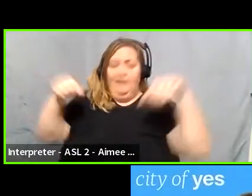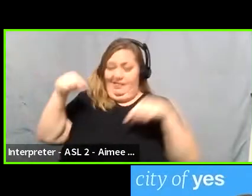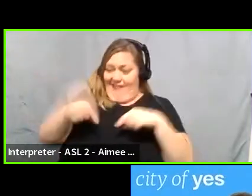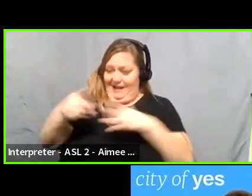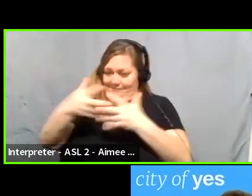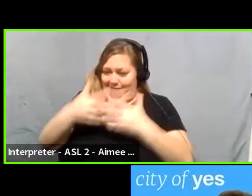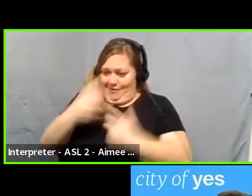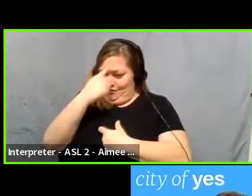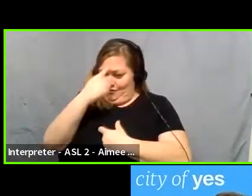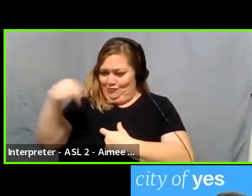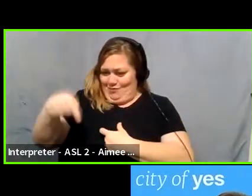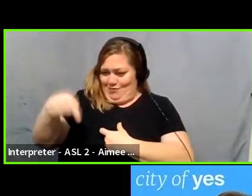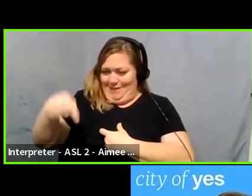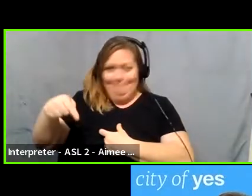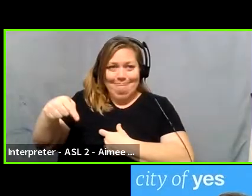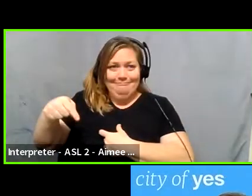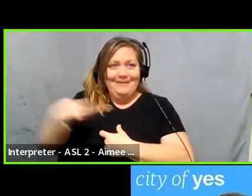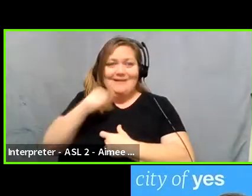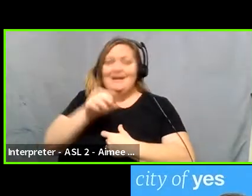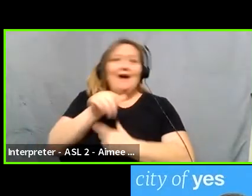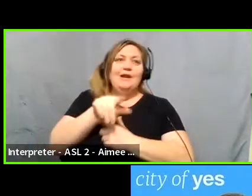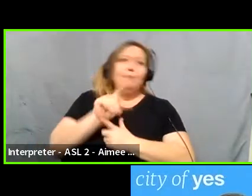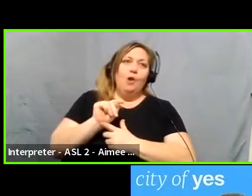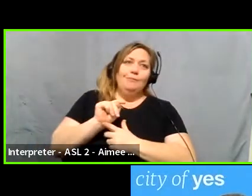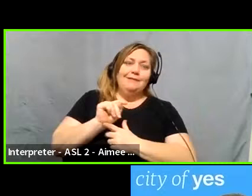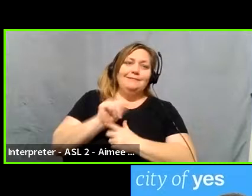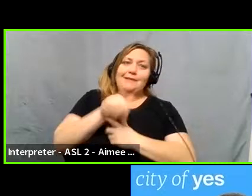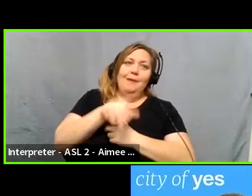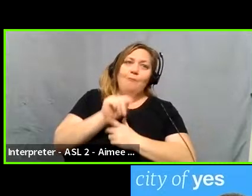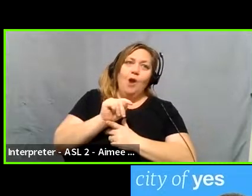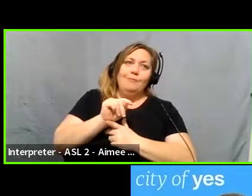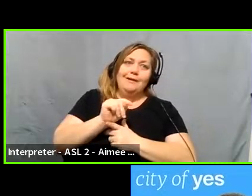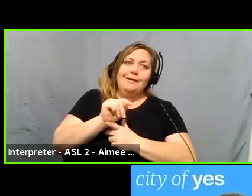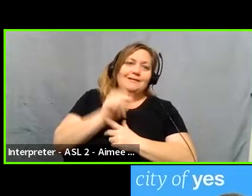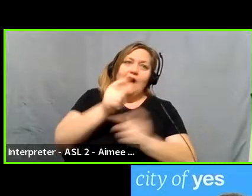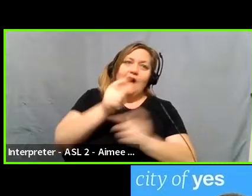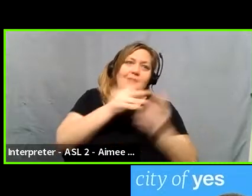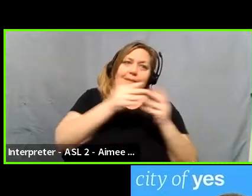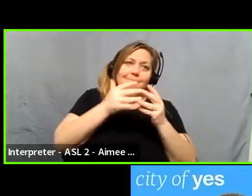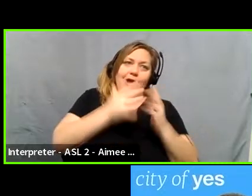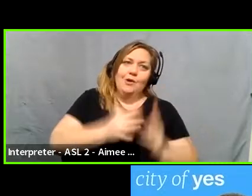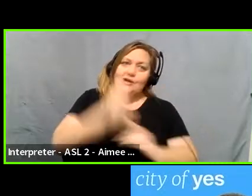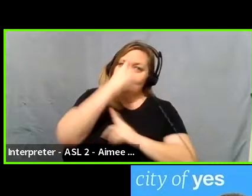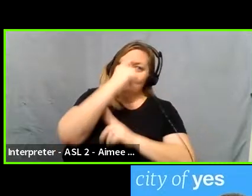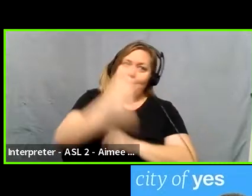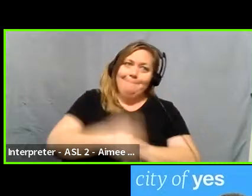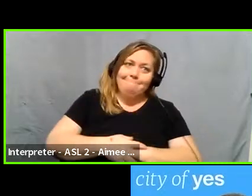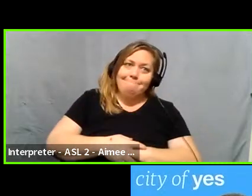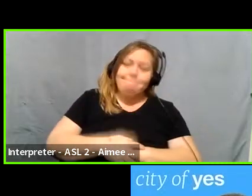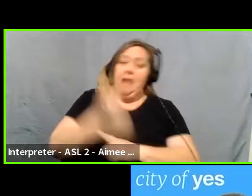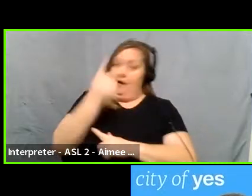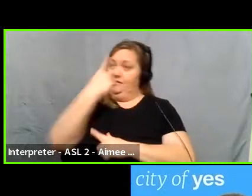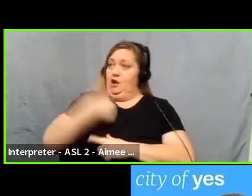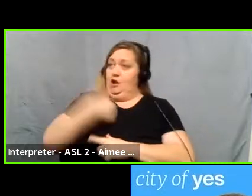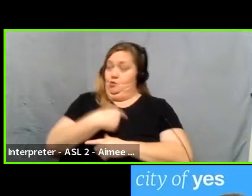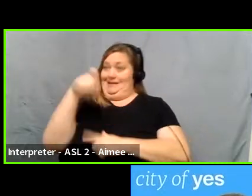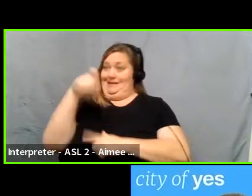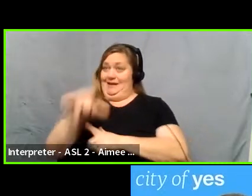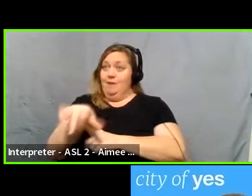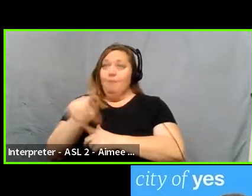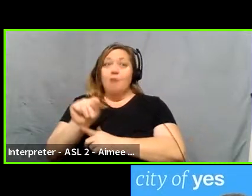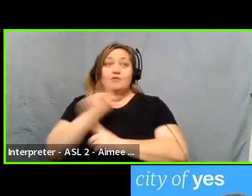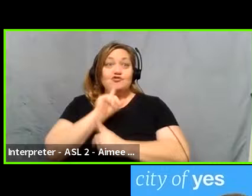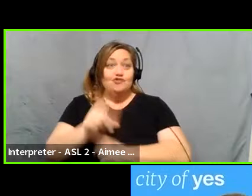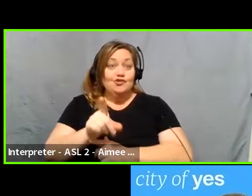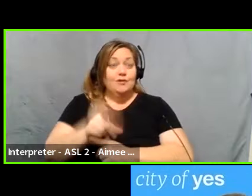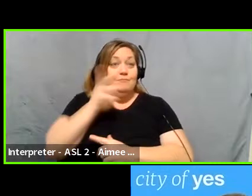dream is not to live in an apartment. It's not. I understand that we need apartments. Absolutely. My parents